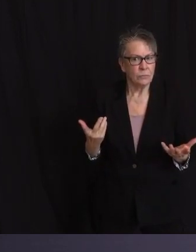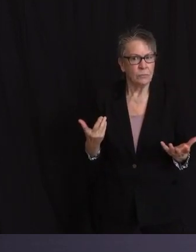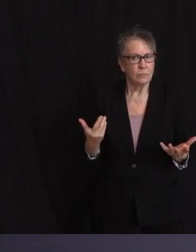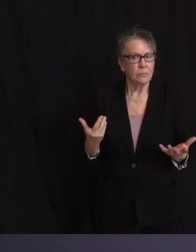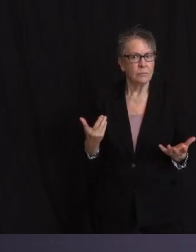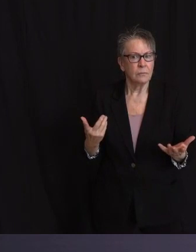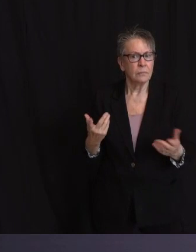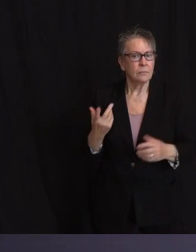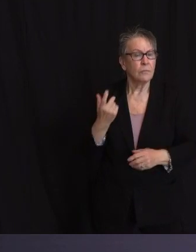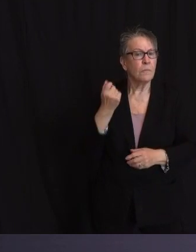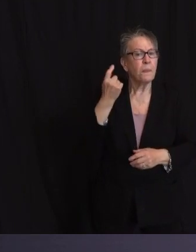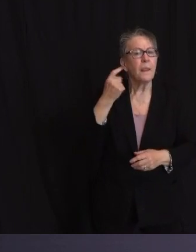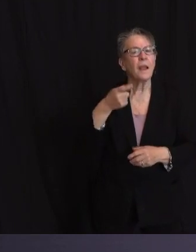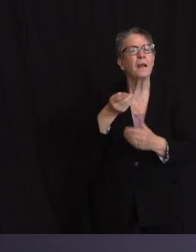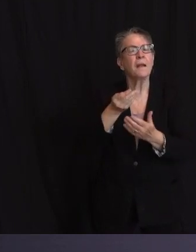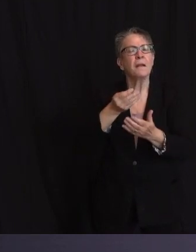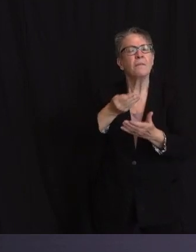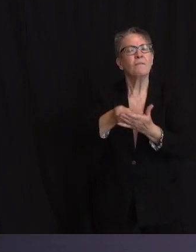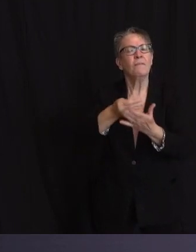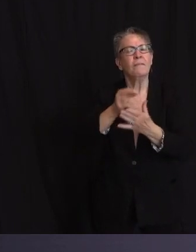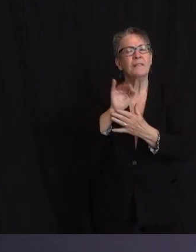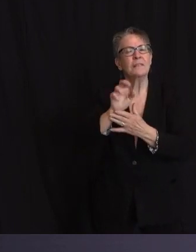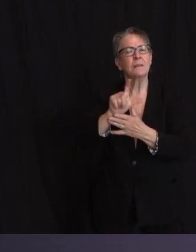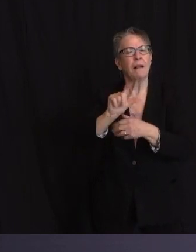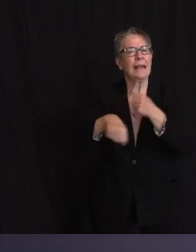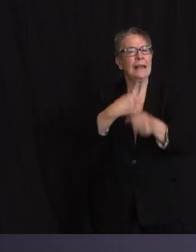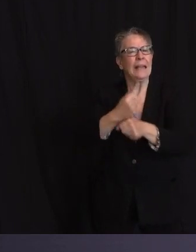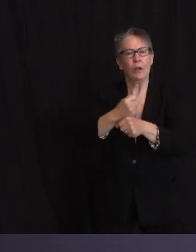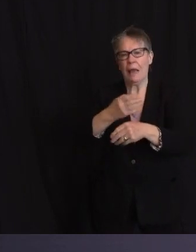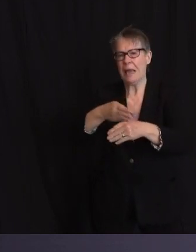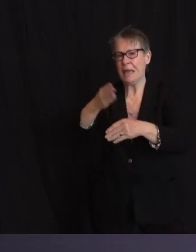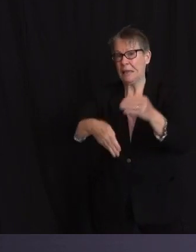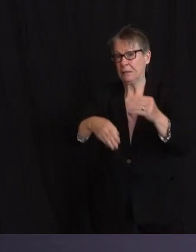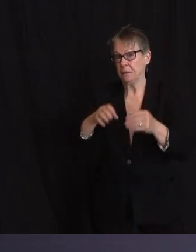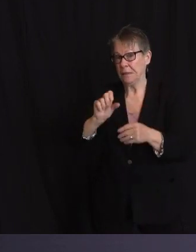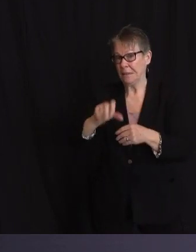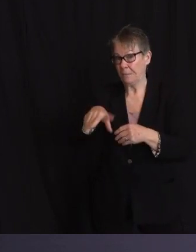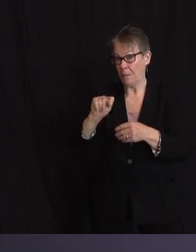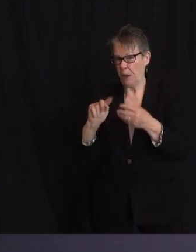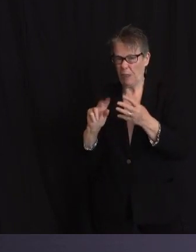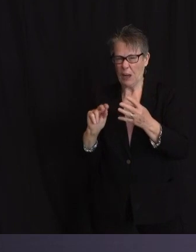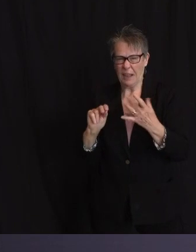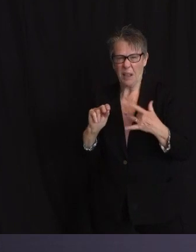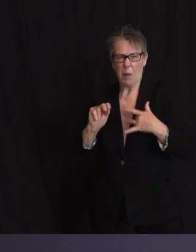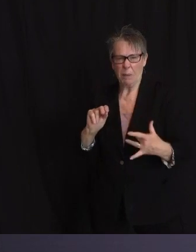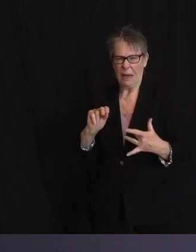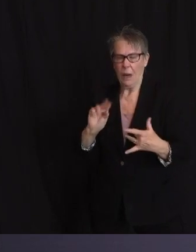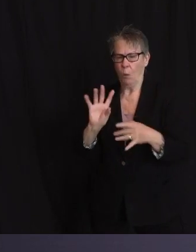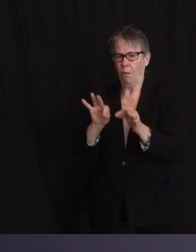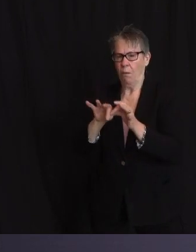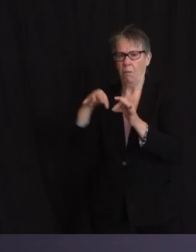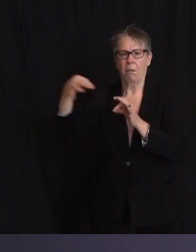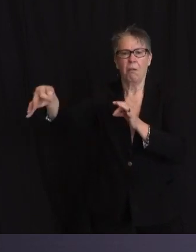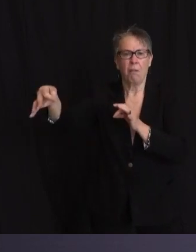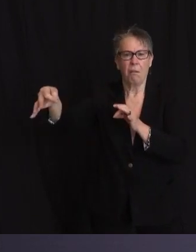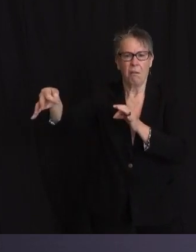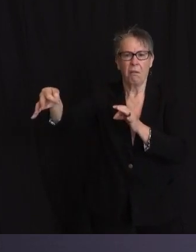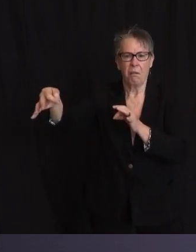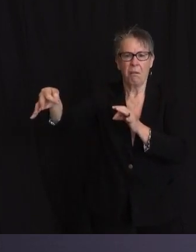I accept that that's something that has more urgency to it. I've committed to a budget by August 25th, I believe at